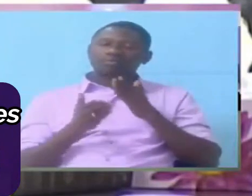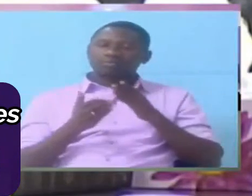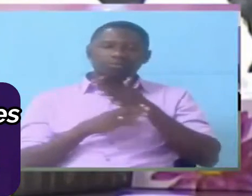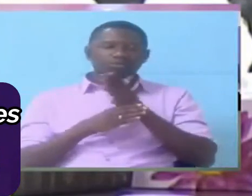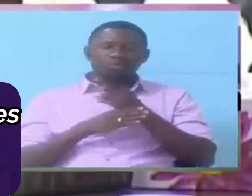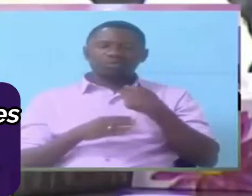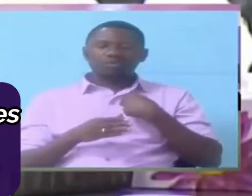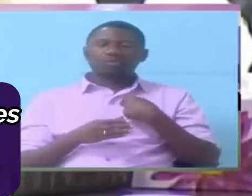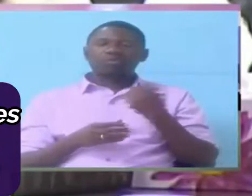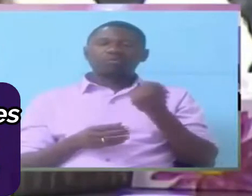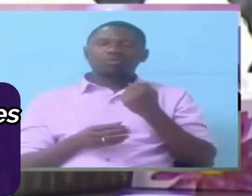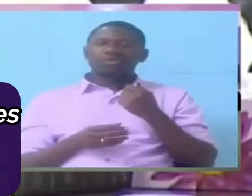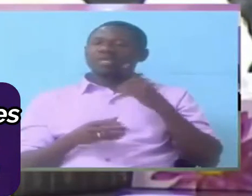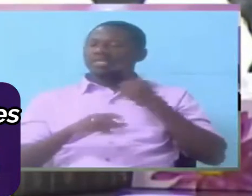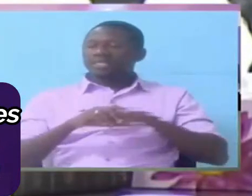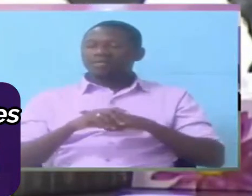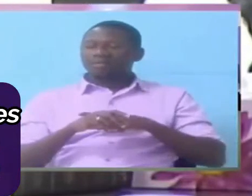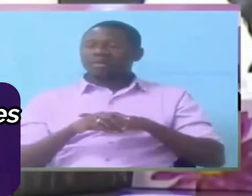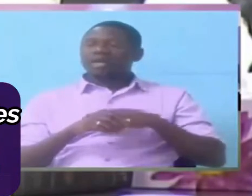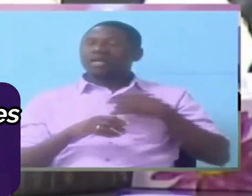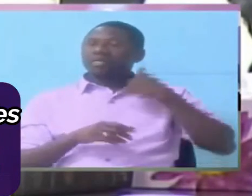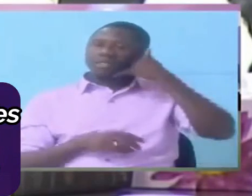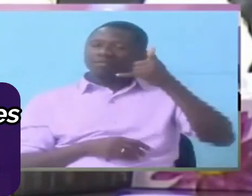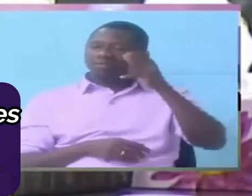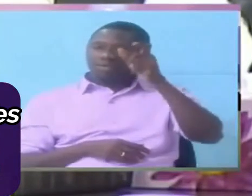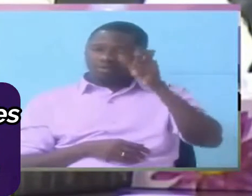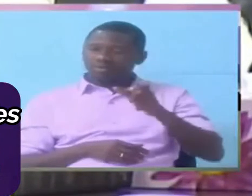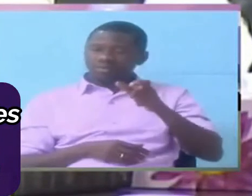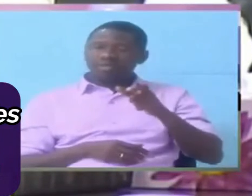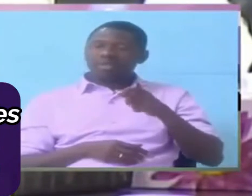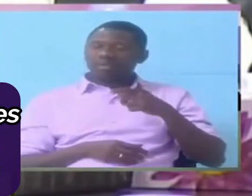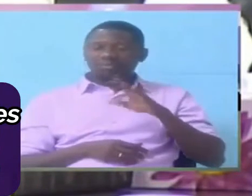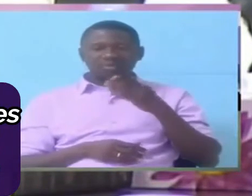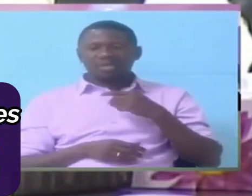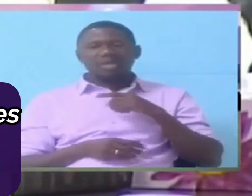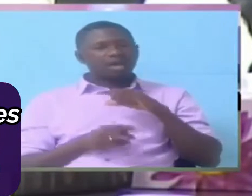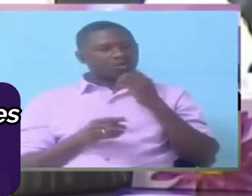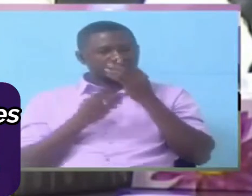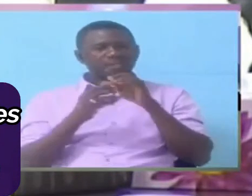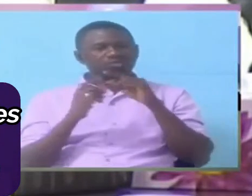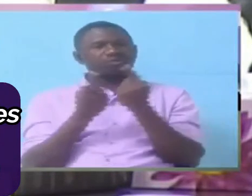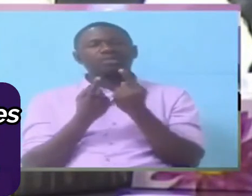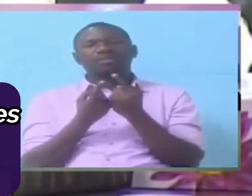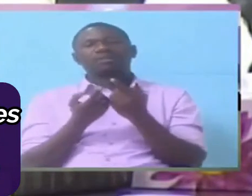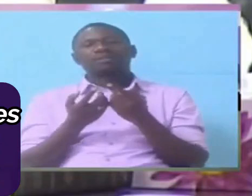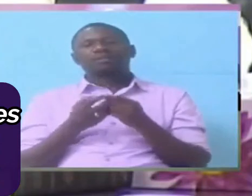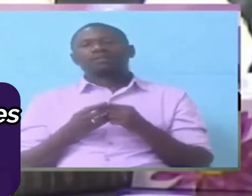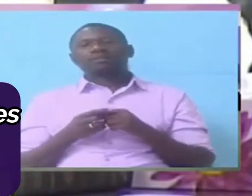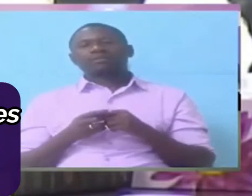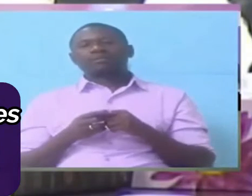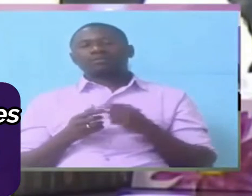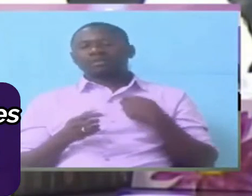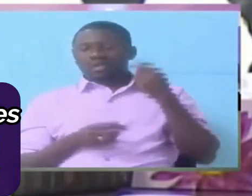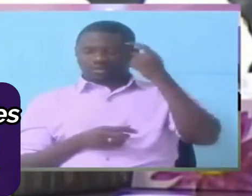ninga telephone watu wa mbefenefula mendi atai. Because if I keep calling him every now and then, I will say something to him that will. Ntenga